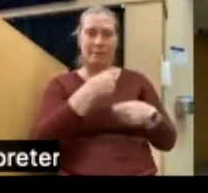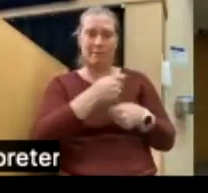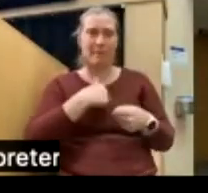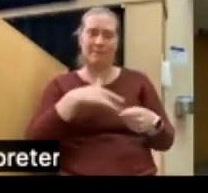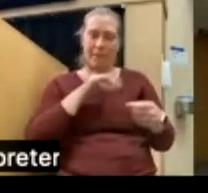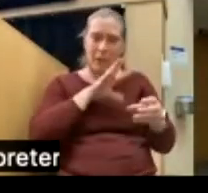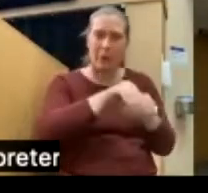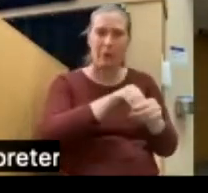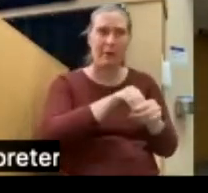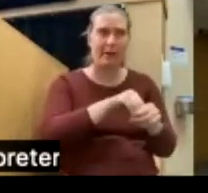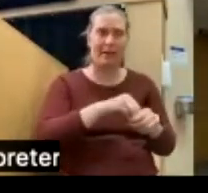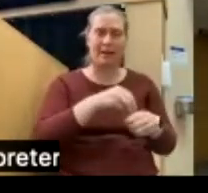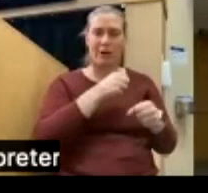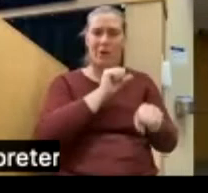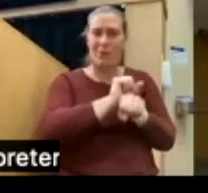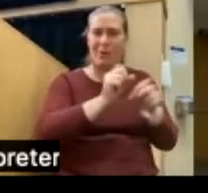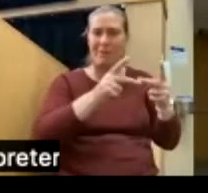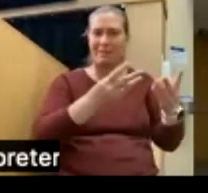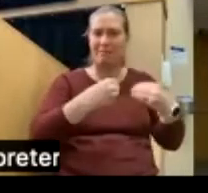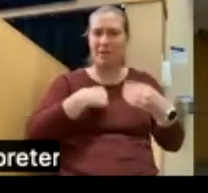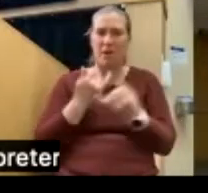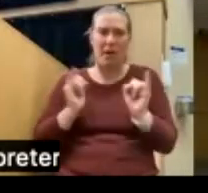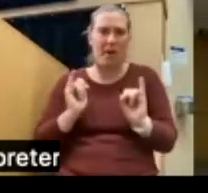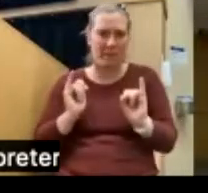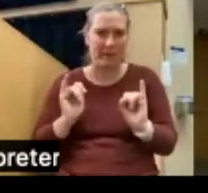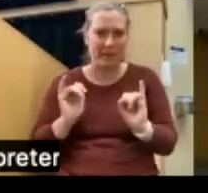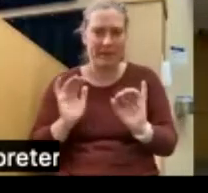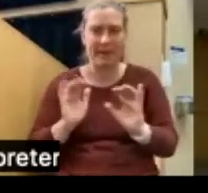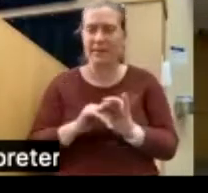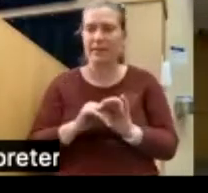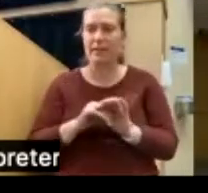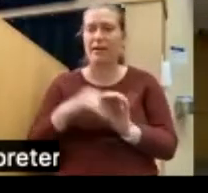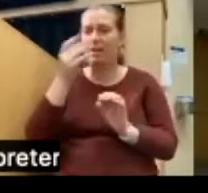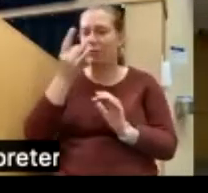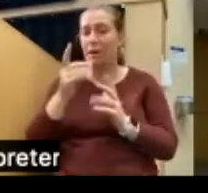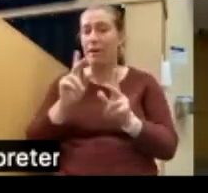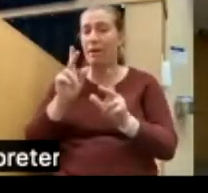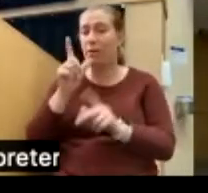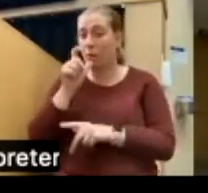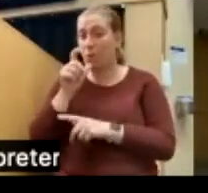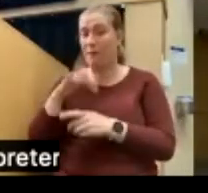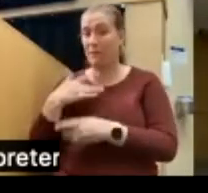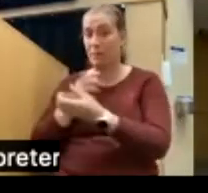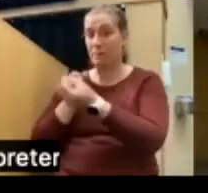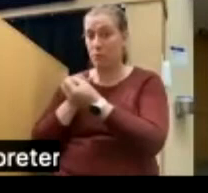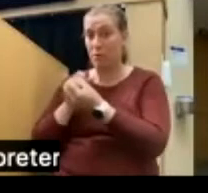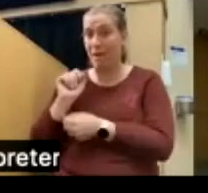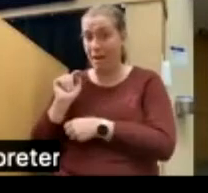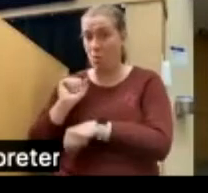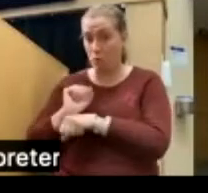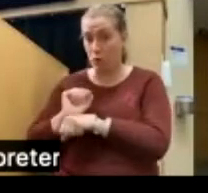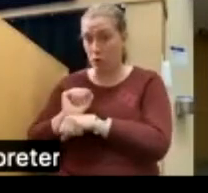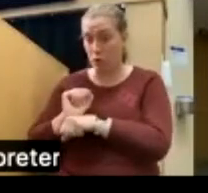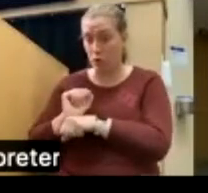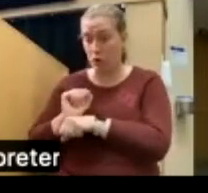you autonomy seem to be the more protective factors. The interesting thing is people who feel supported at work actually are